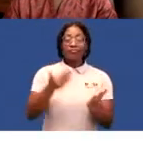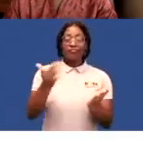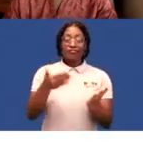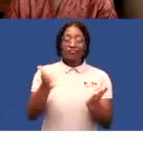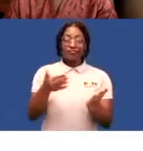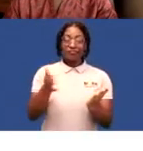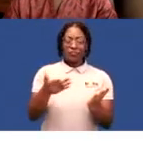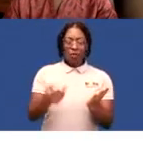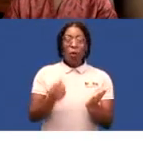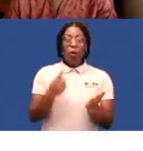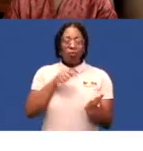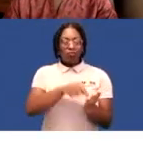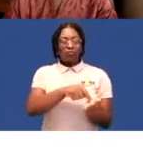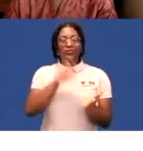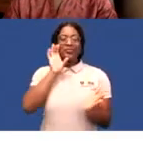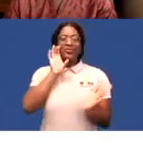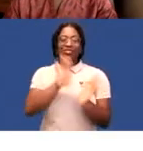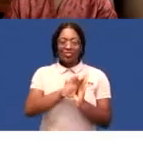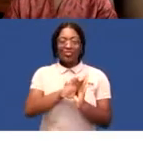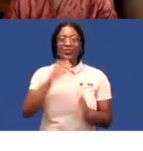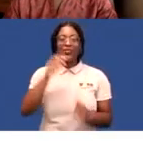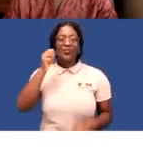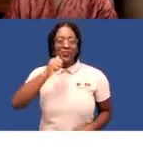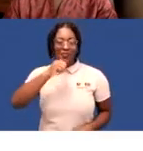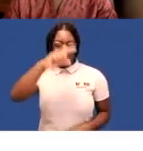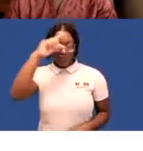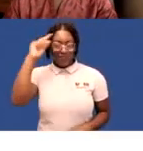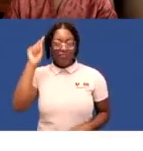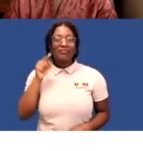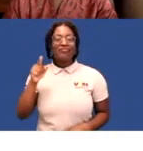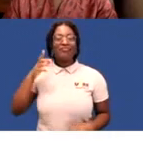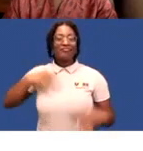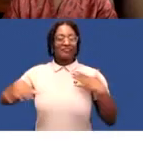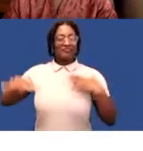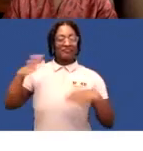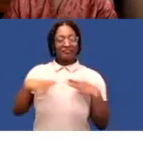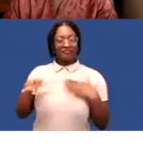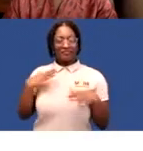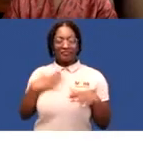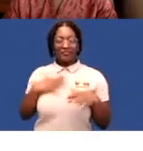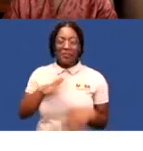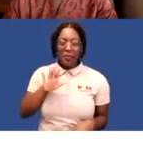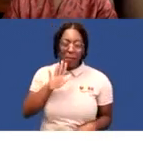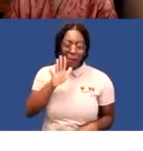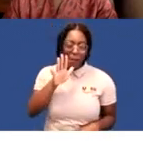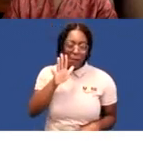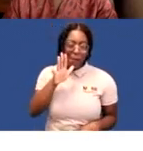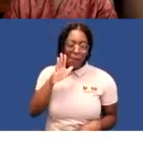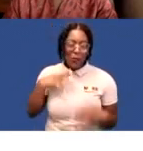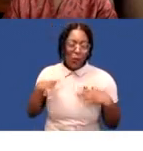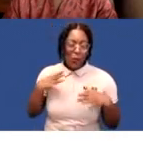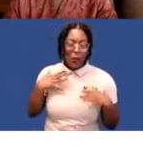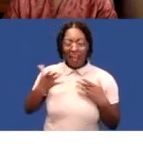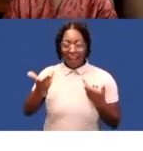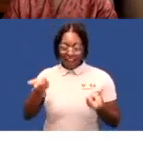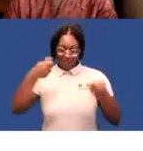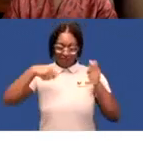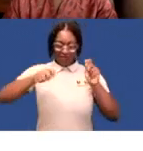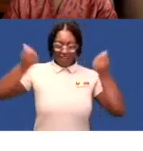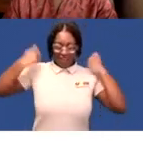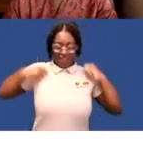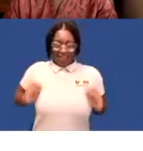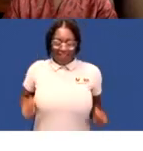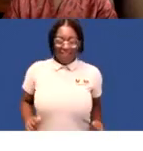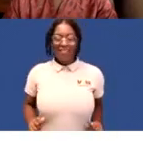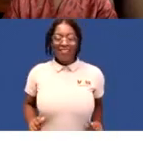her mom's clothes, the only page mentioning Black skin being beautiful. "Do you see her wearing her mama's fancy clothes?"